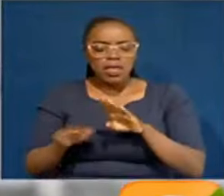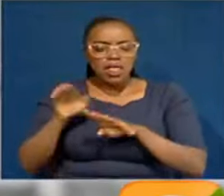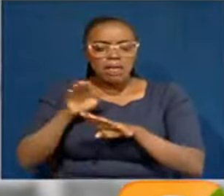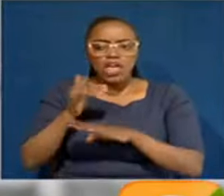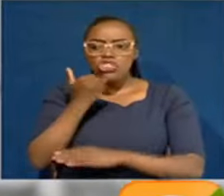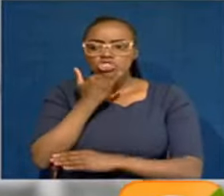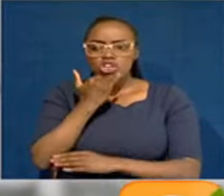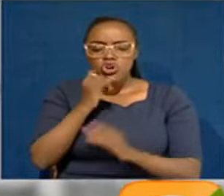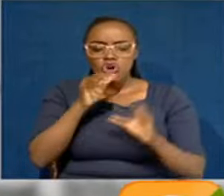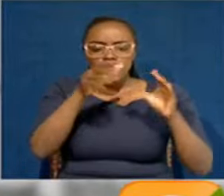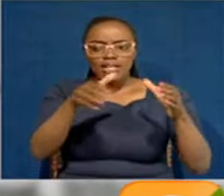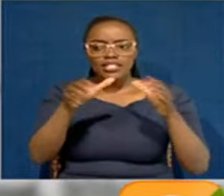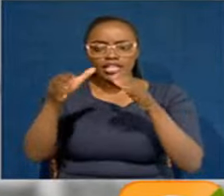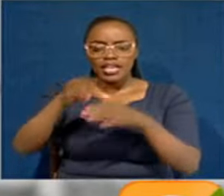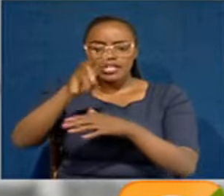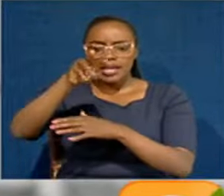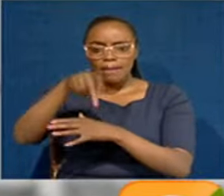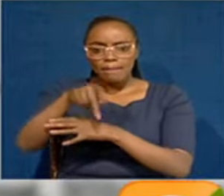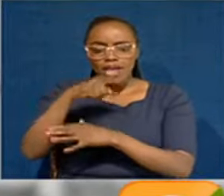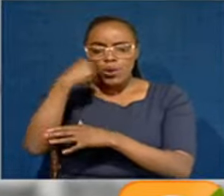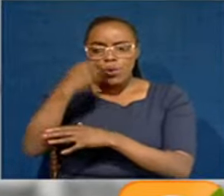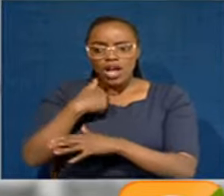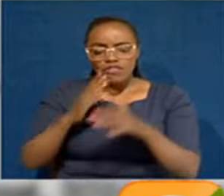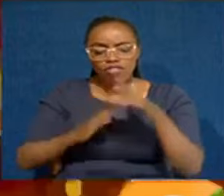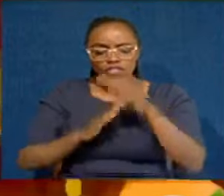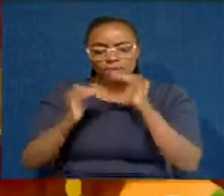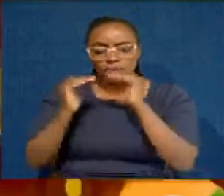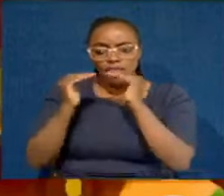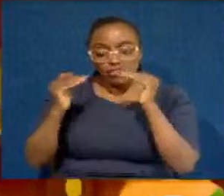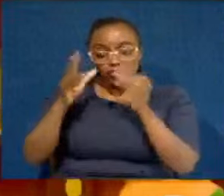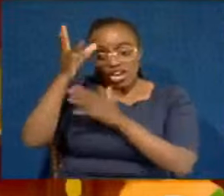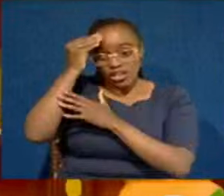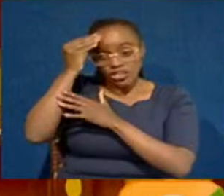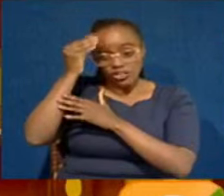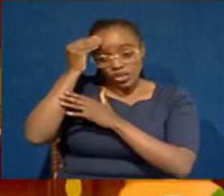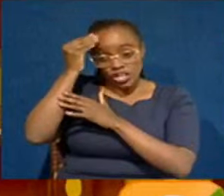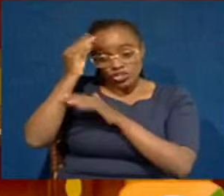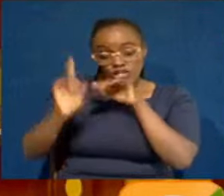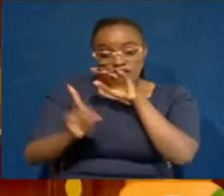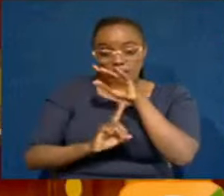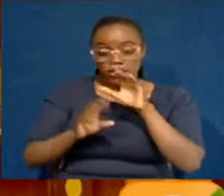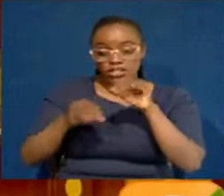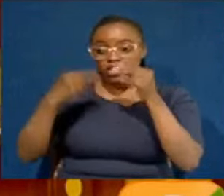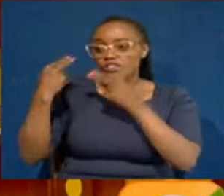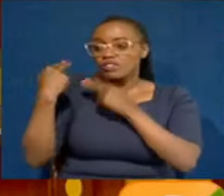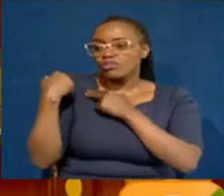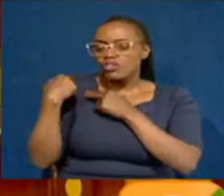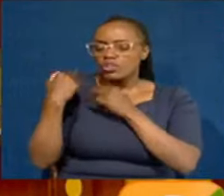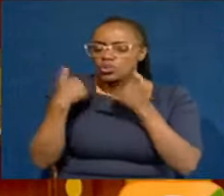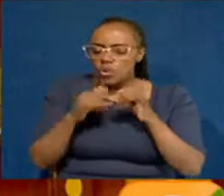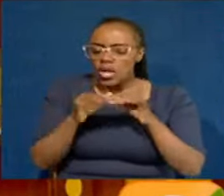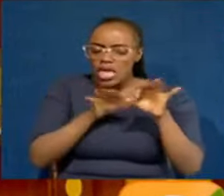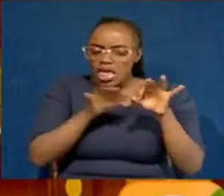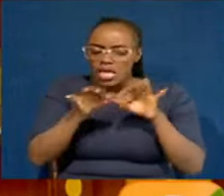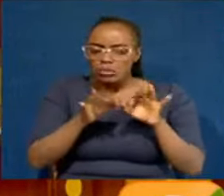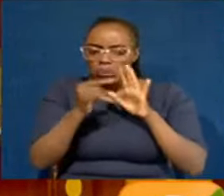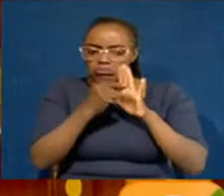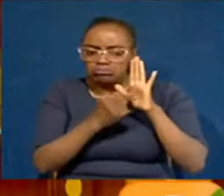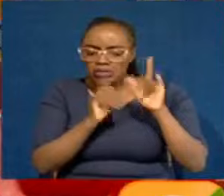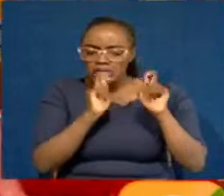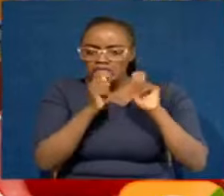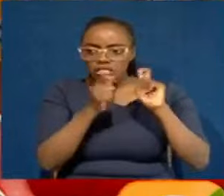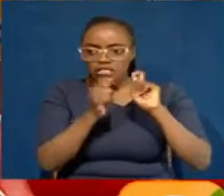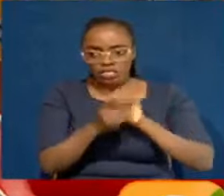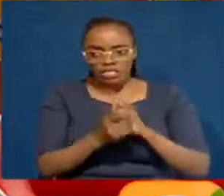in the wrong bands. MPs taking the top-level education ministry officers to task to justify the changes in the funding